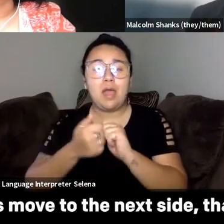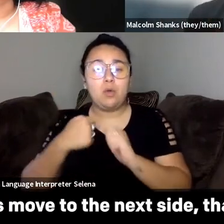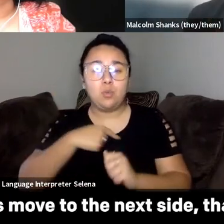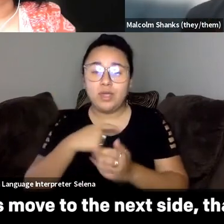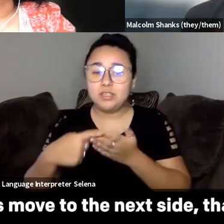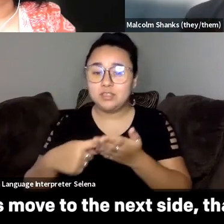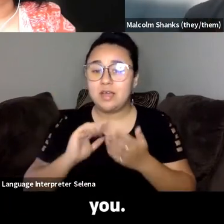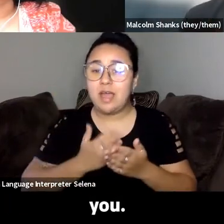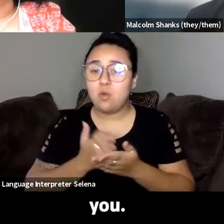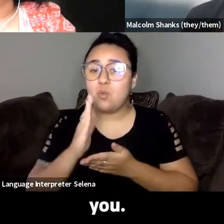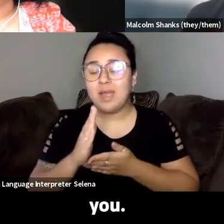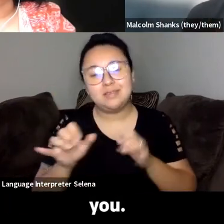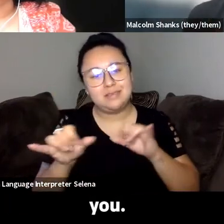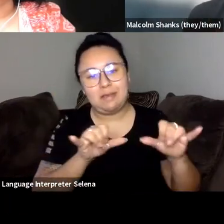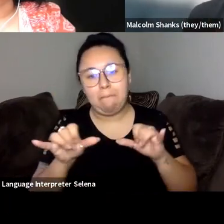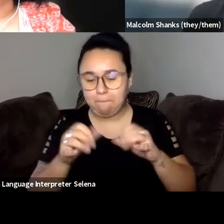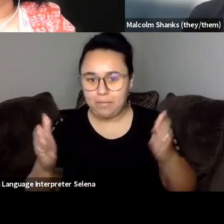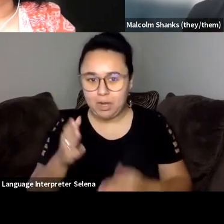Let's move to the next slide. Thank you.